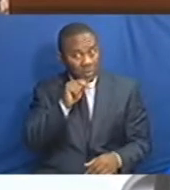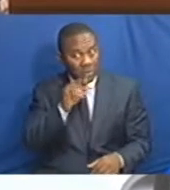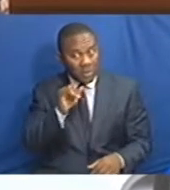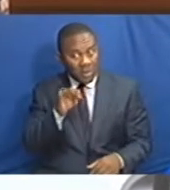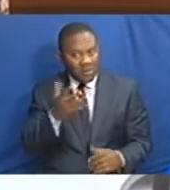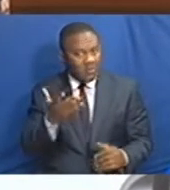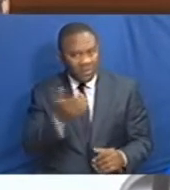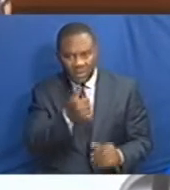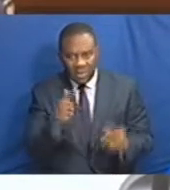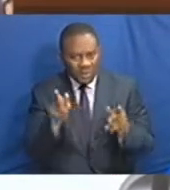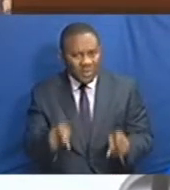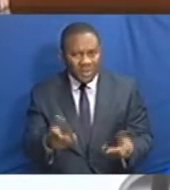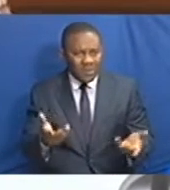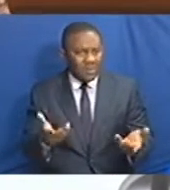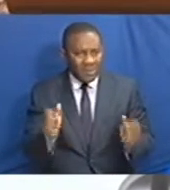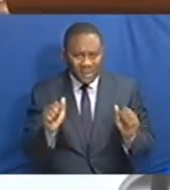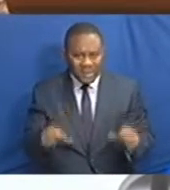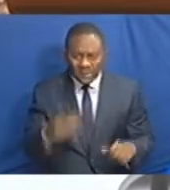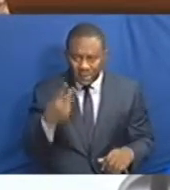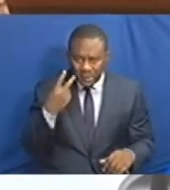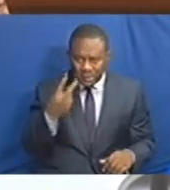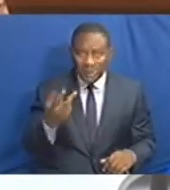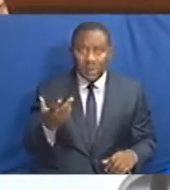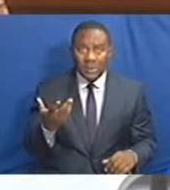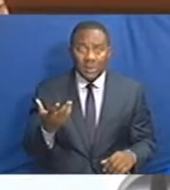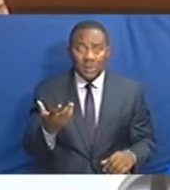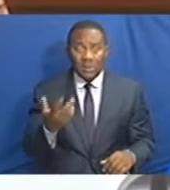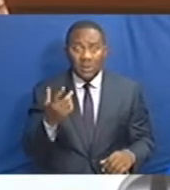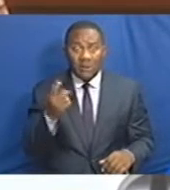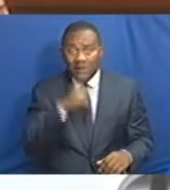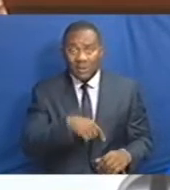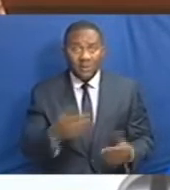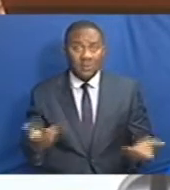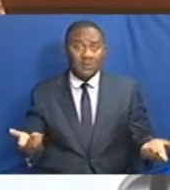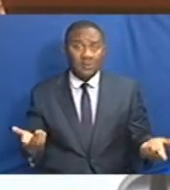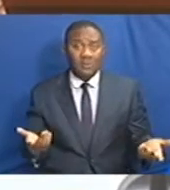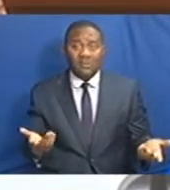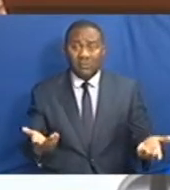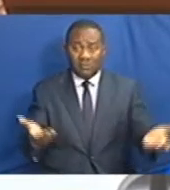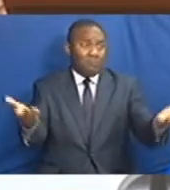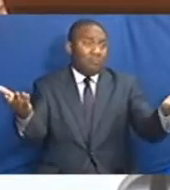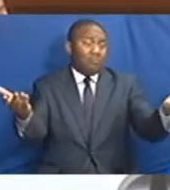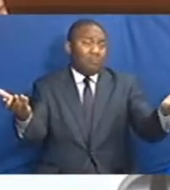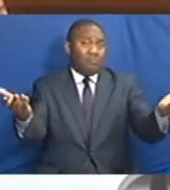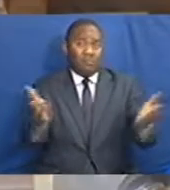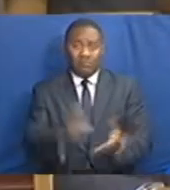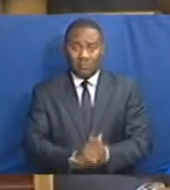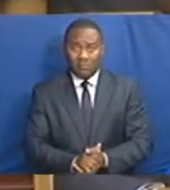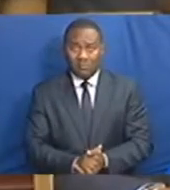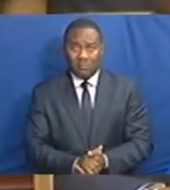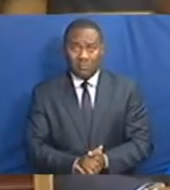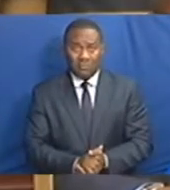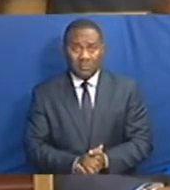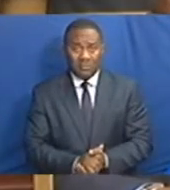is anybody who can actually say that what I'm saying is not true, then that is it. Where did they get